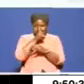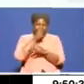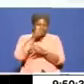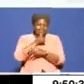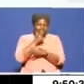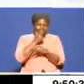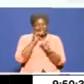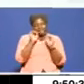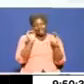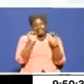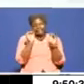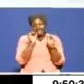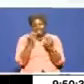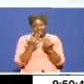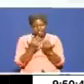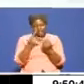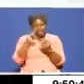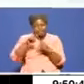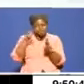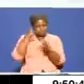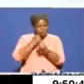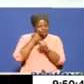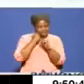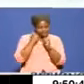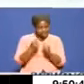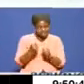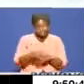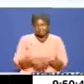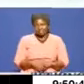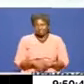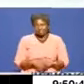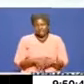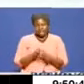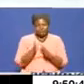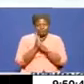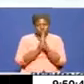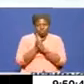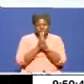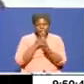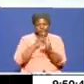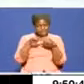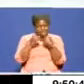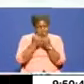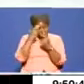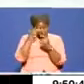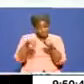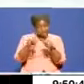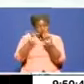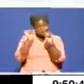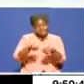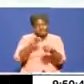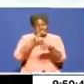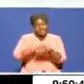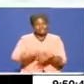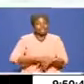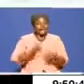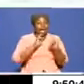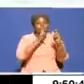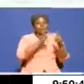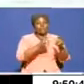pia ni motivation kwa players wangu, pia naona naweza pia kupata award kama hizi. Ligi ni ngumu kwa kila